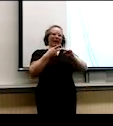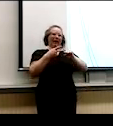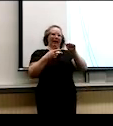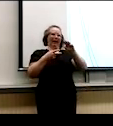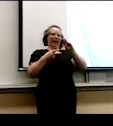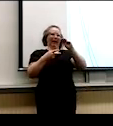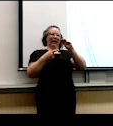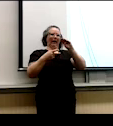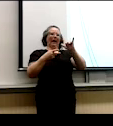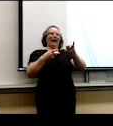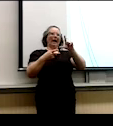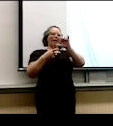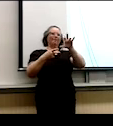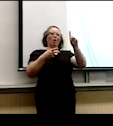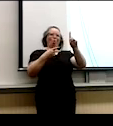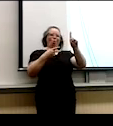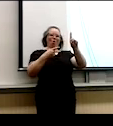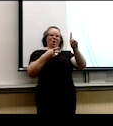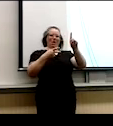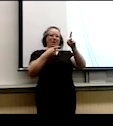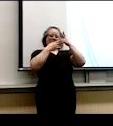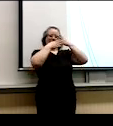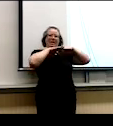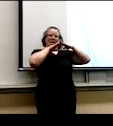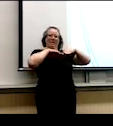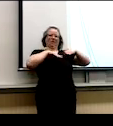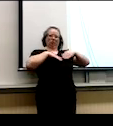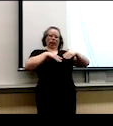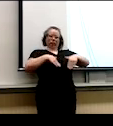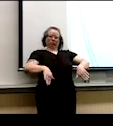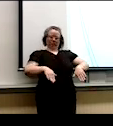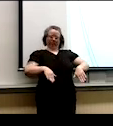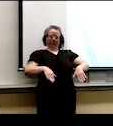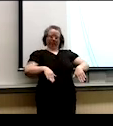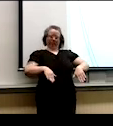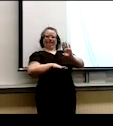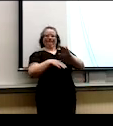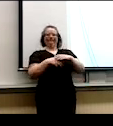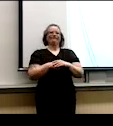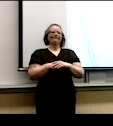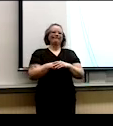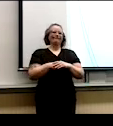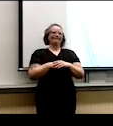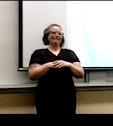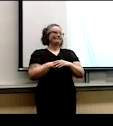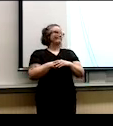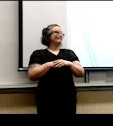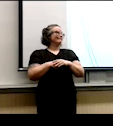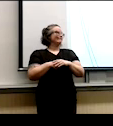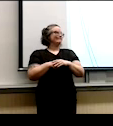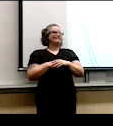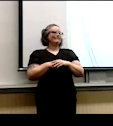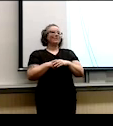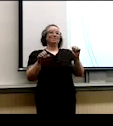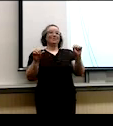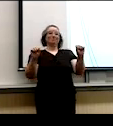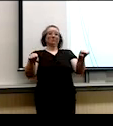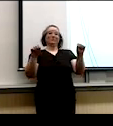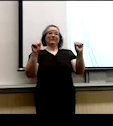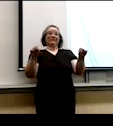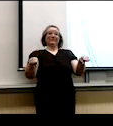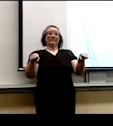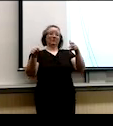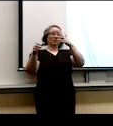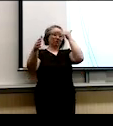But if a person with Down syndrome has the ApoE4 allele, they may have dementia starting in their late 30s even.